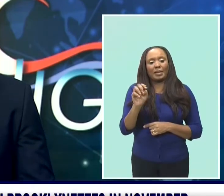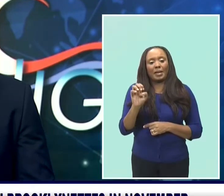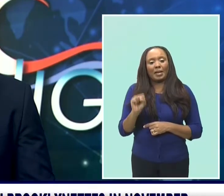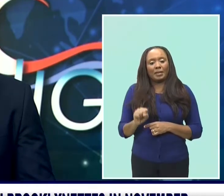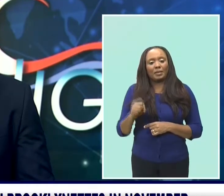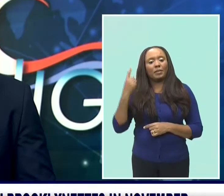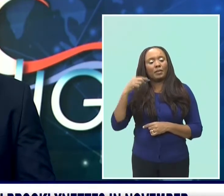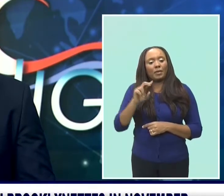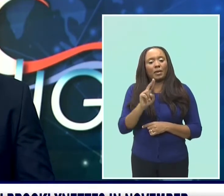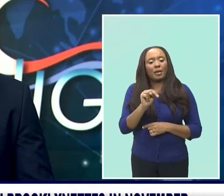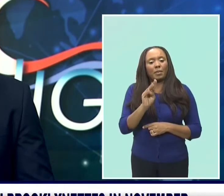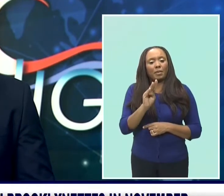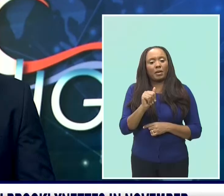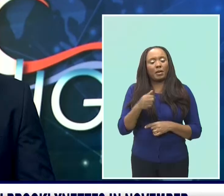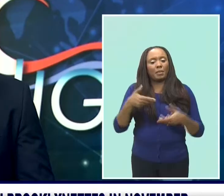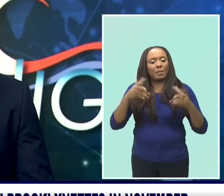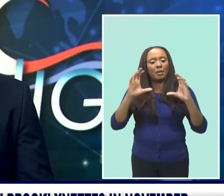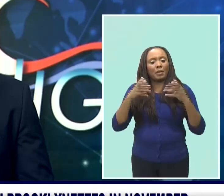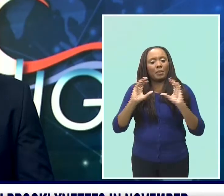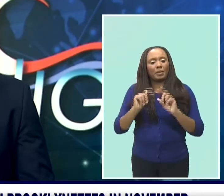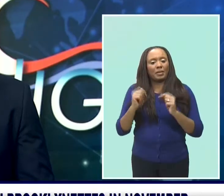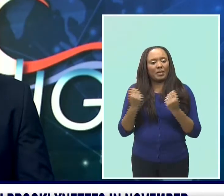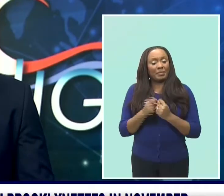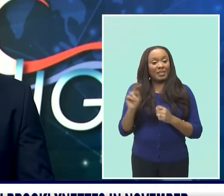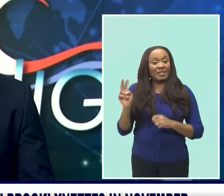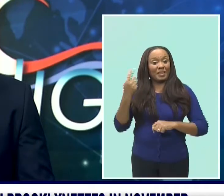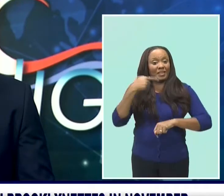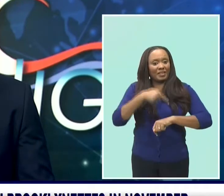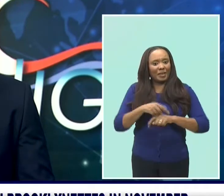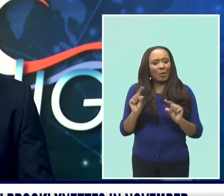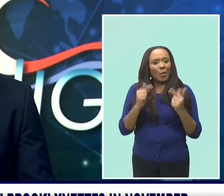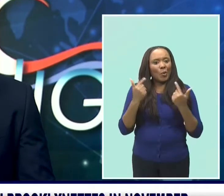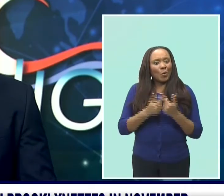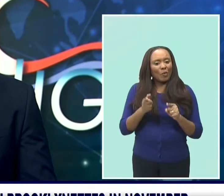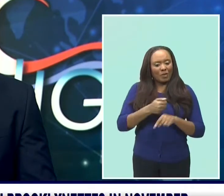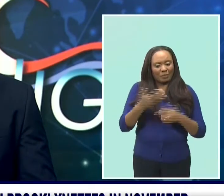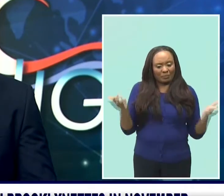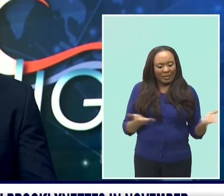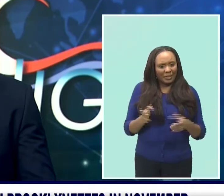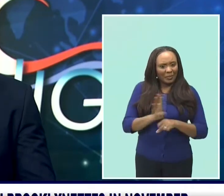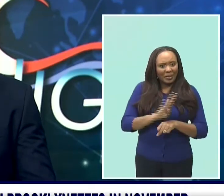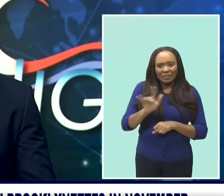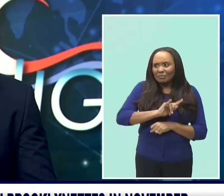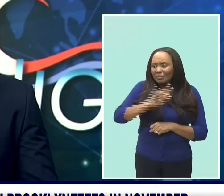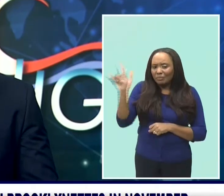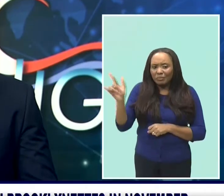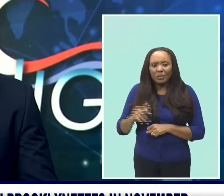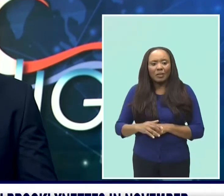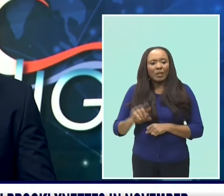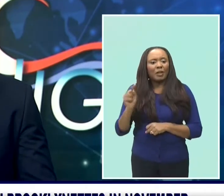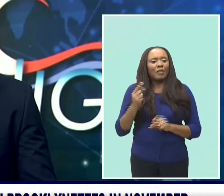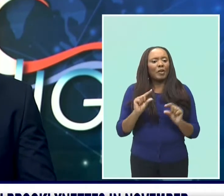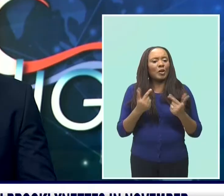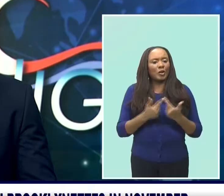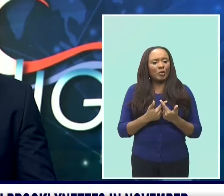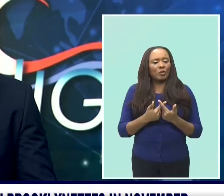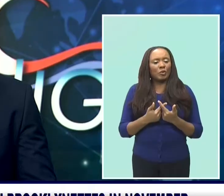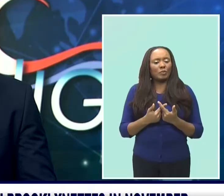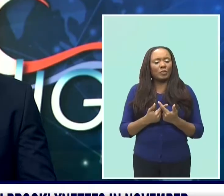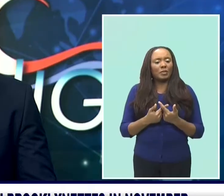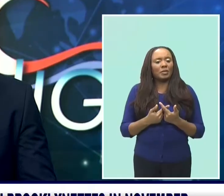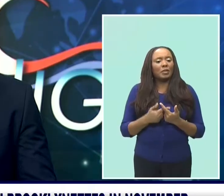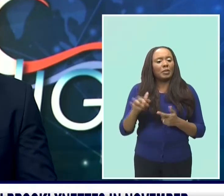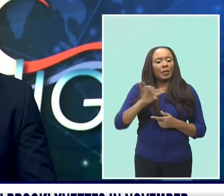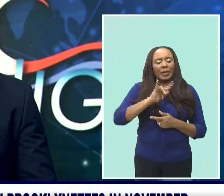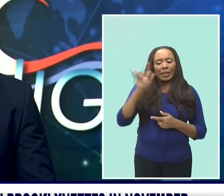Nets NBA basketball team. It's the second time a group of dancers from Barbados will do so, following the first batch, which had the opportunity this